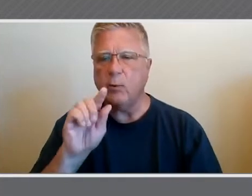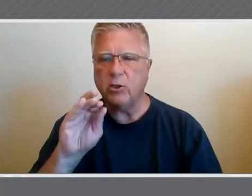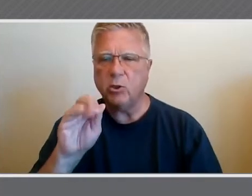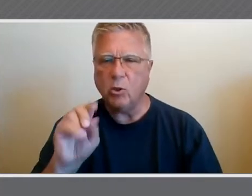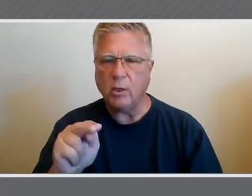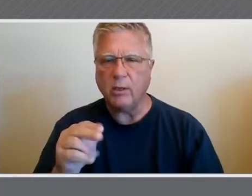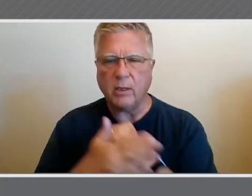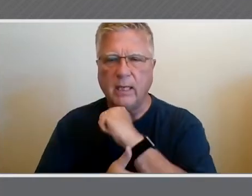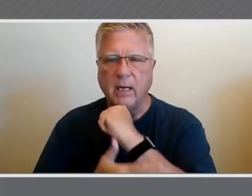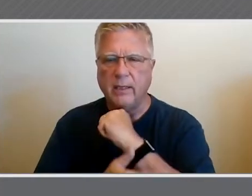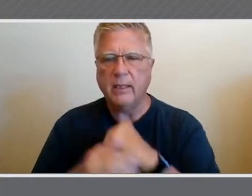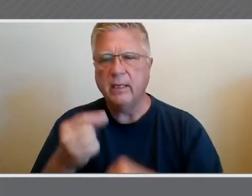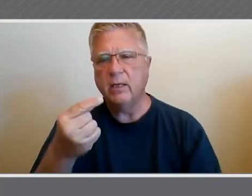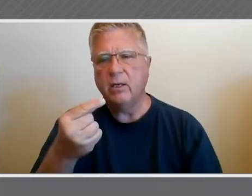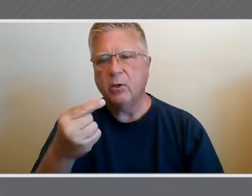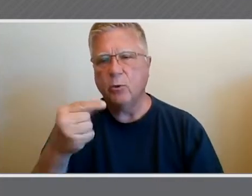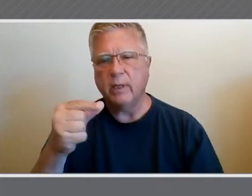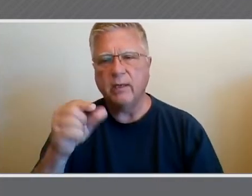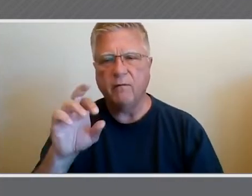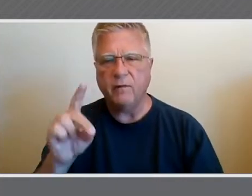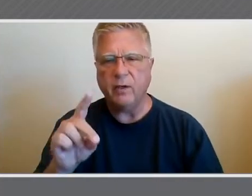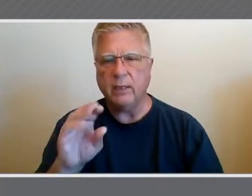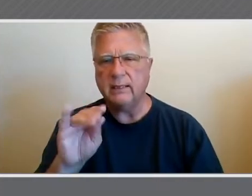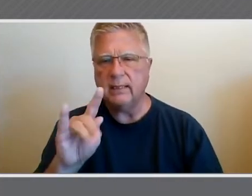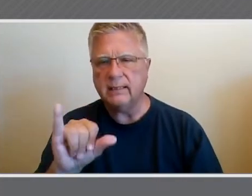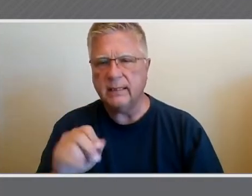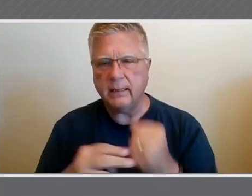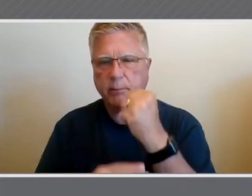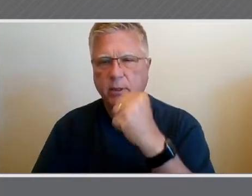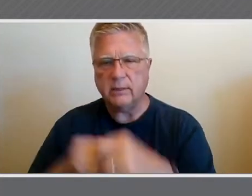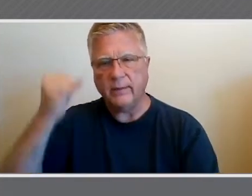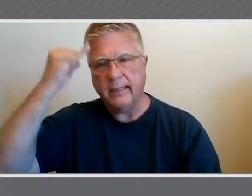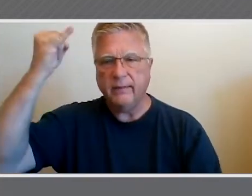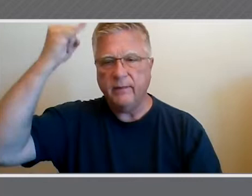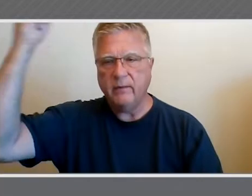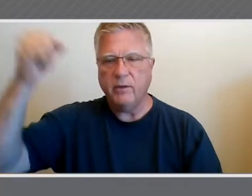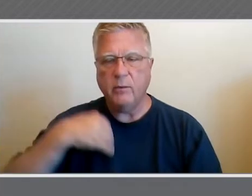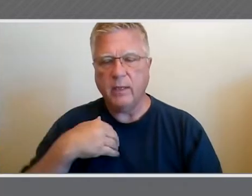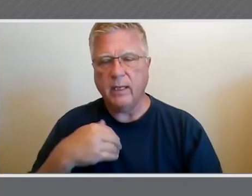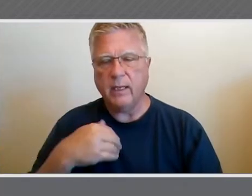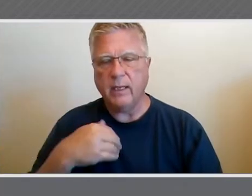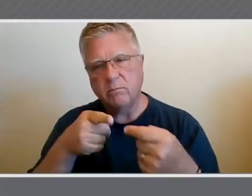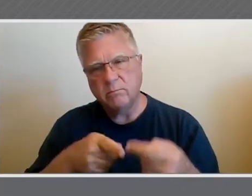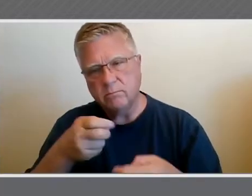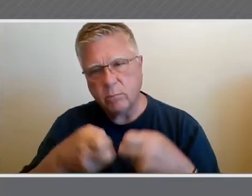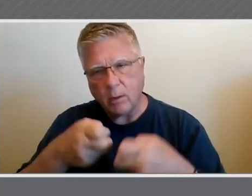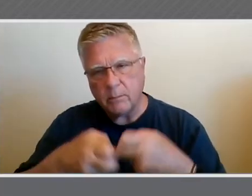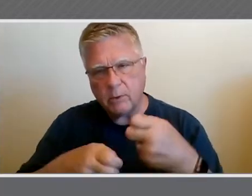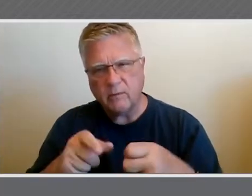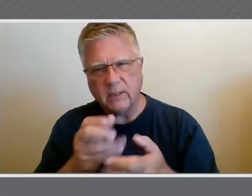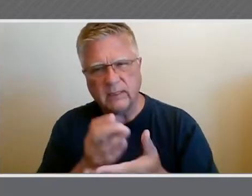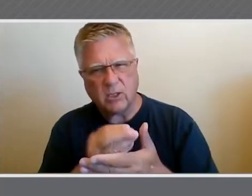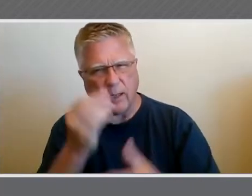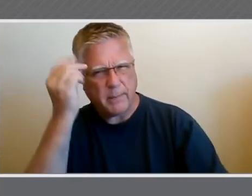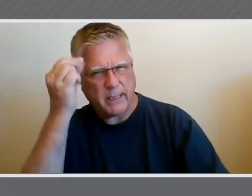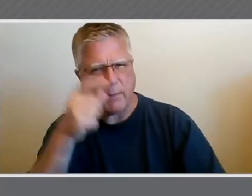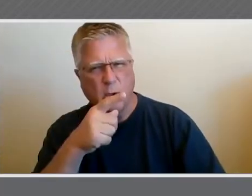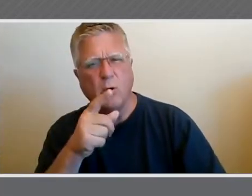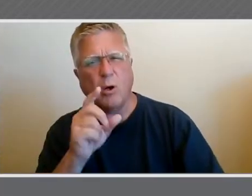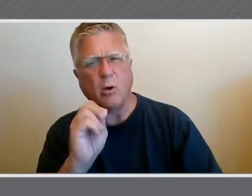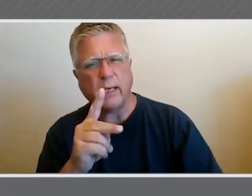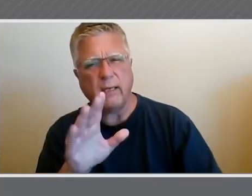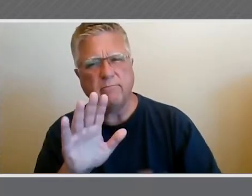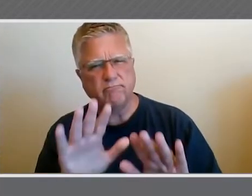Greenfield Bridge is a city bridge. So if you are ever having troubles, you sometimes have to stop and figure out, okay, who's responsible for